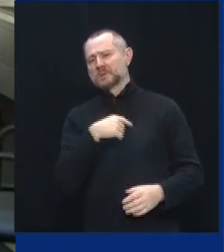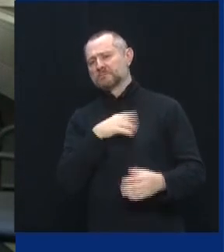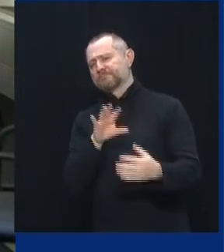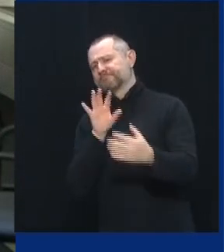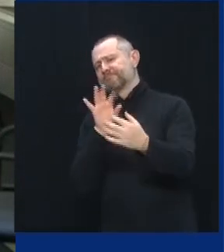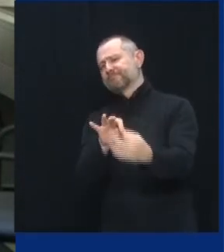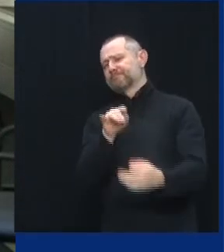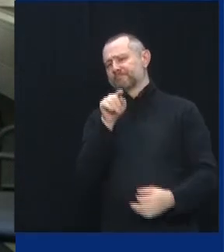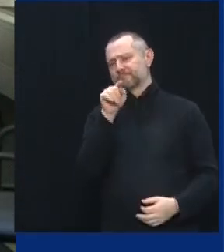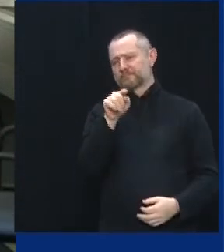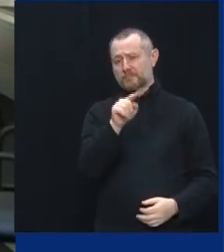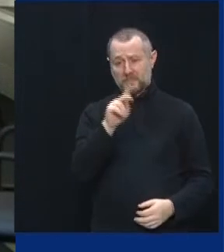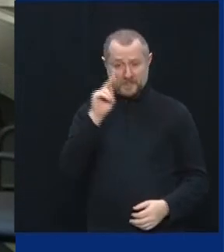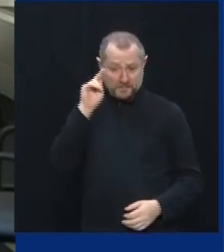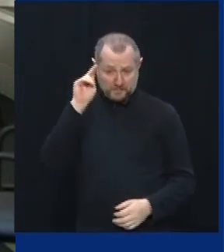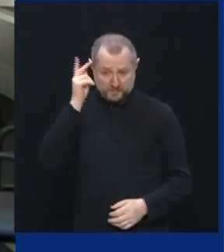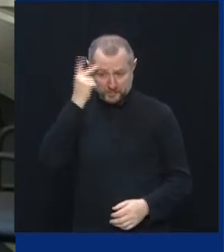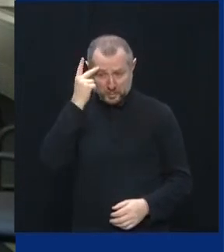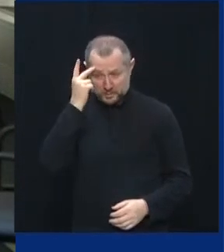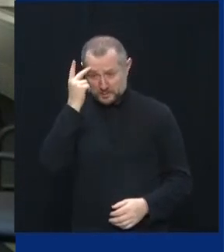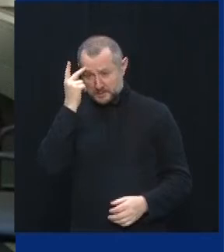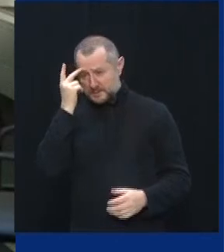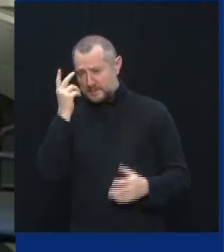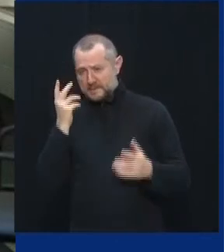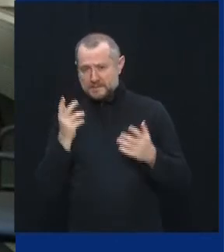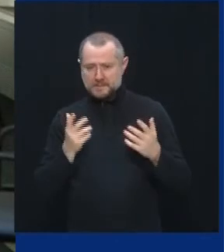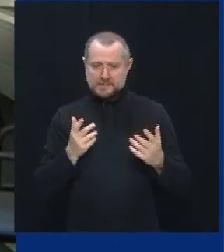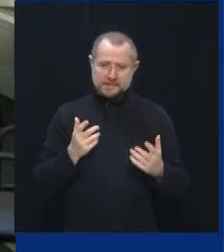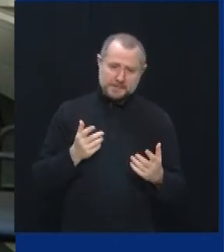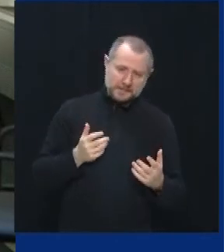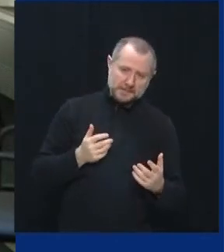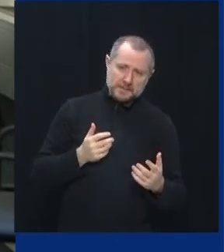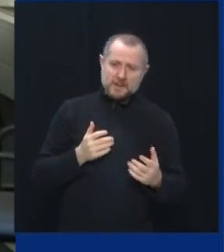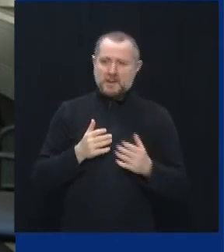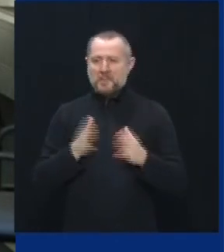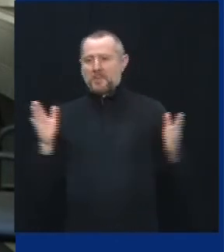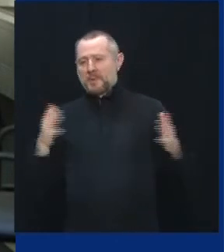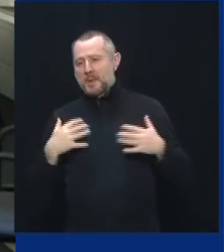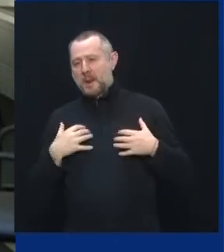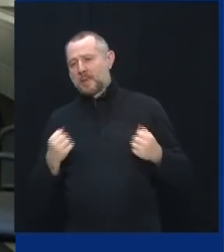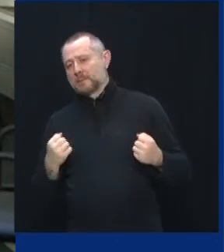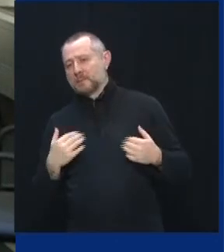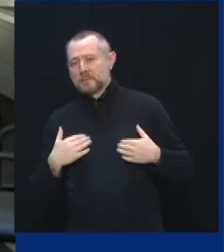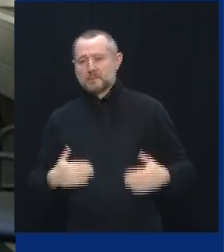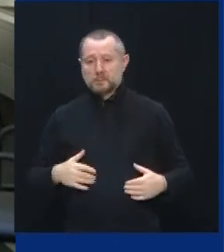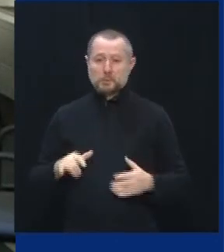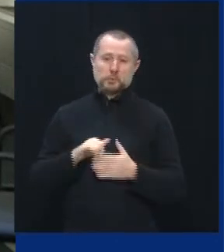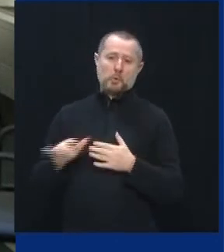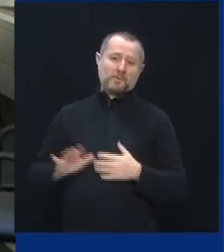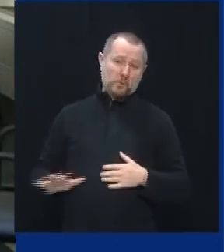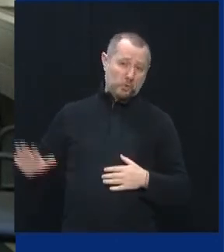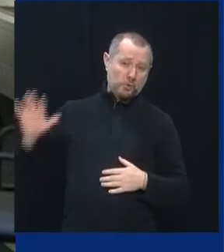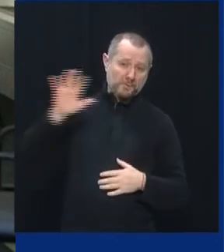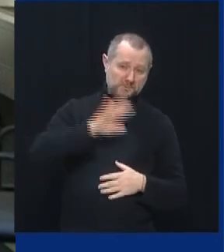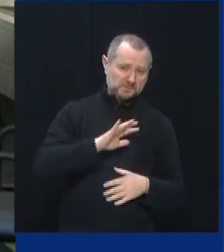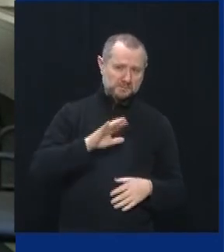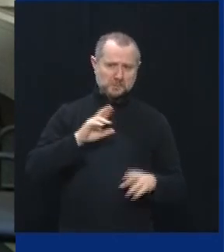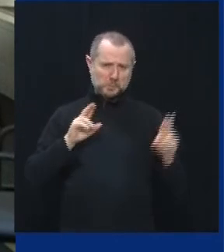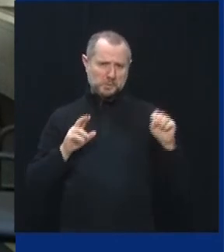lot of public health officials have been feeling in New York and across the country. There has been reporting about